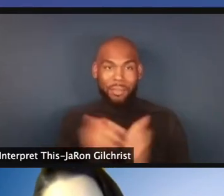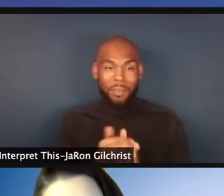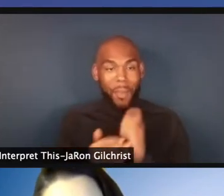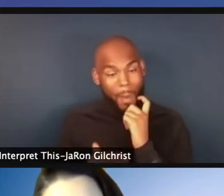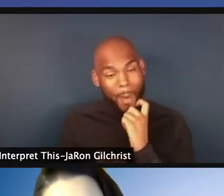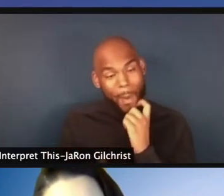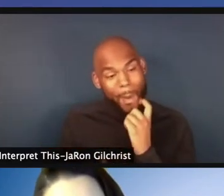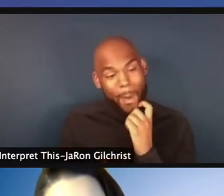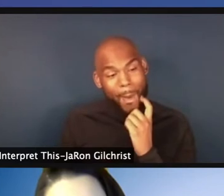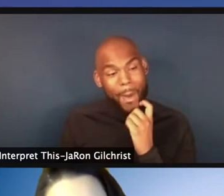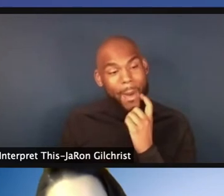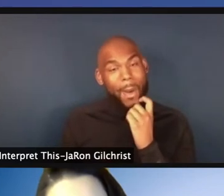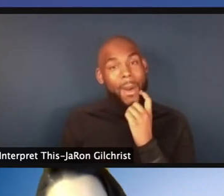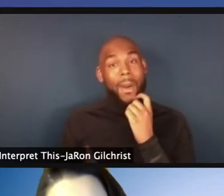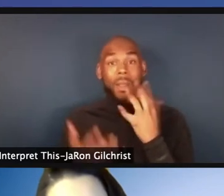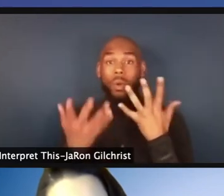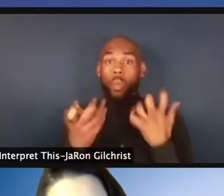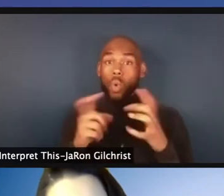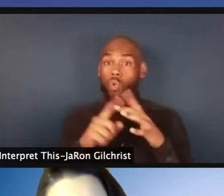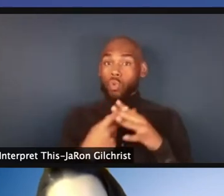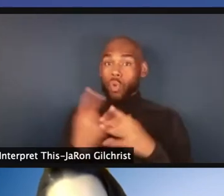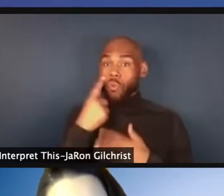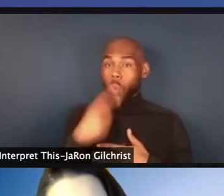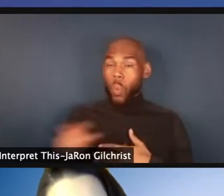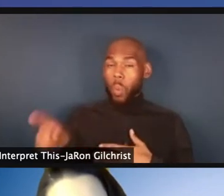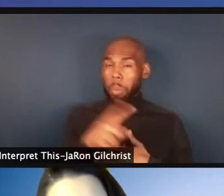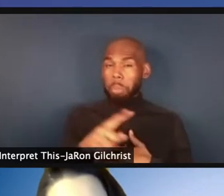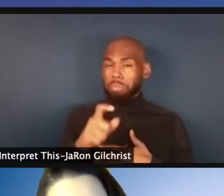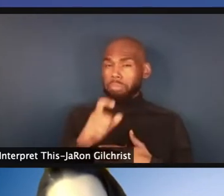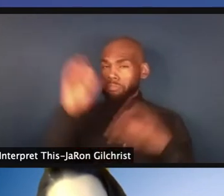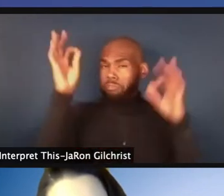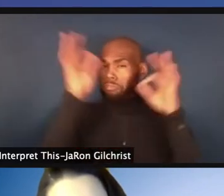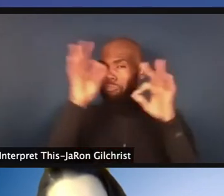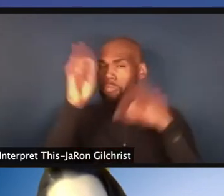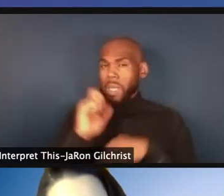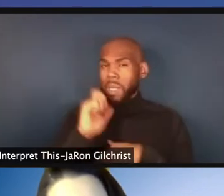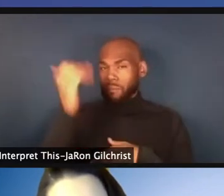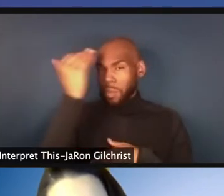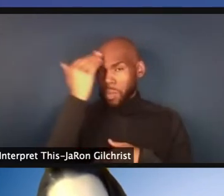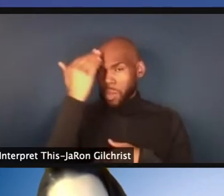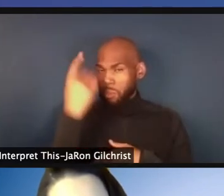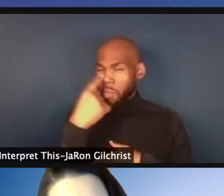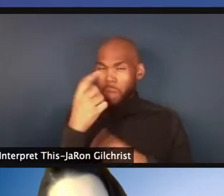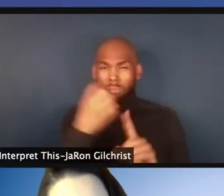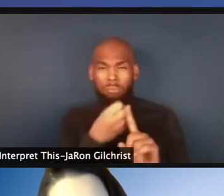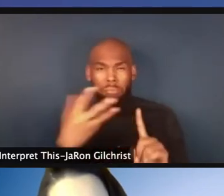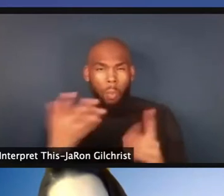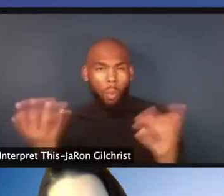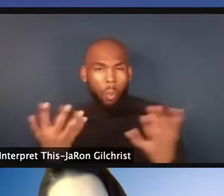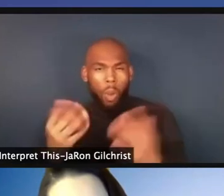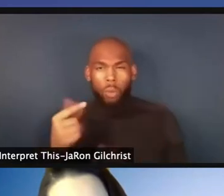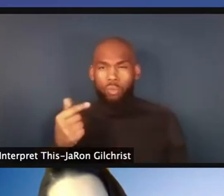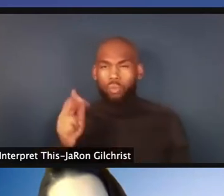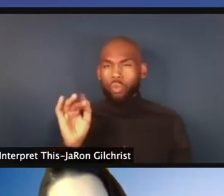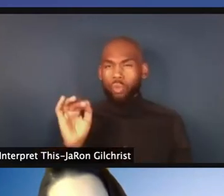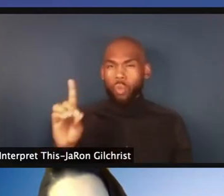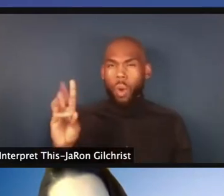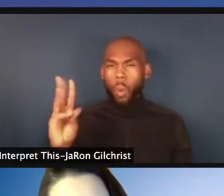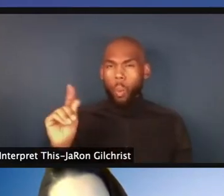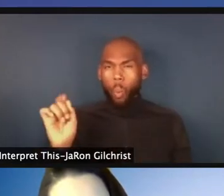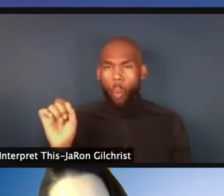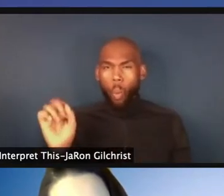for those who aren't necessarily familiar with you, can you tell me a little bit about Groundwater Arts and who you are and the work that